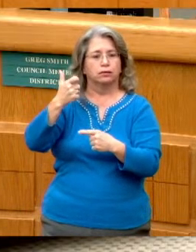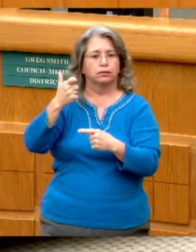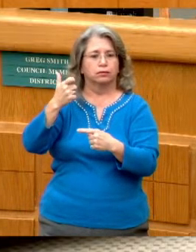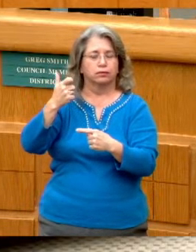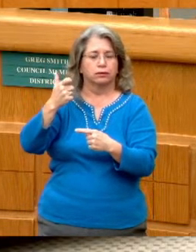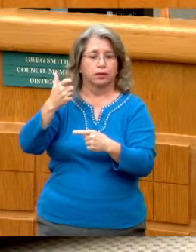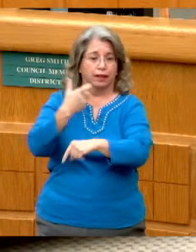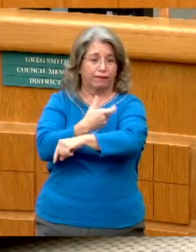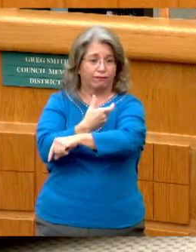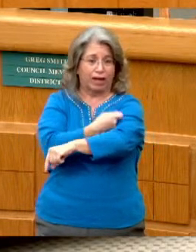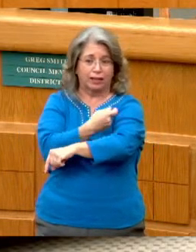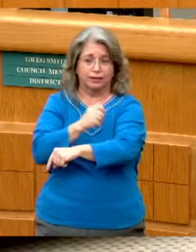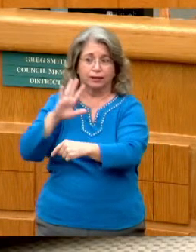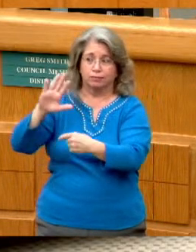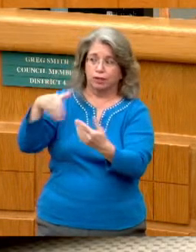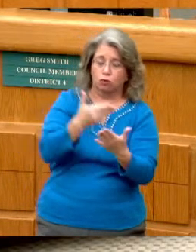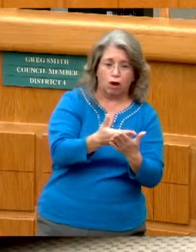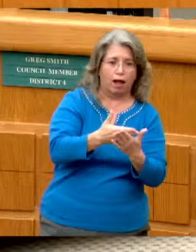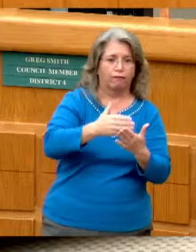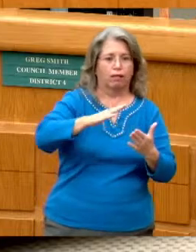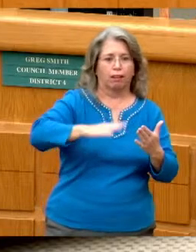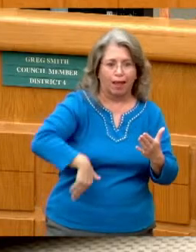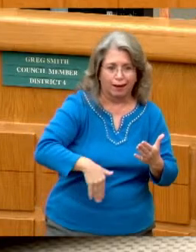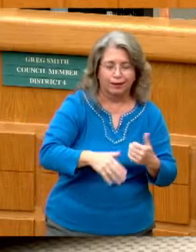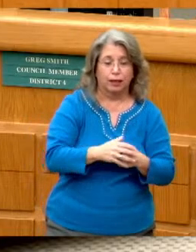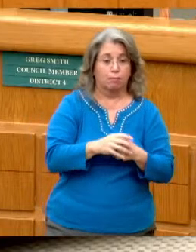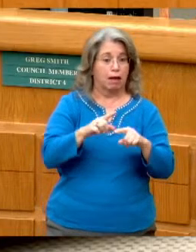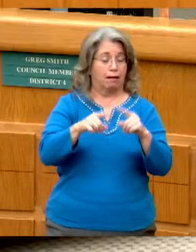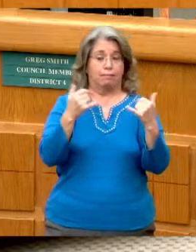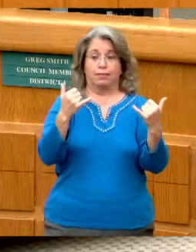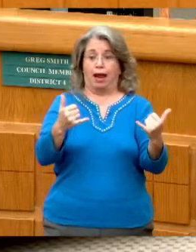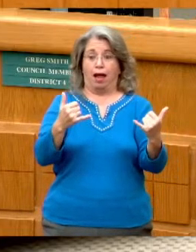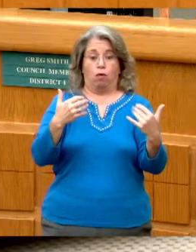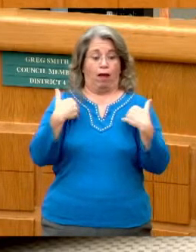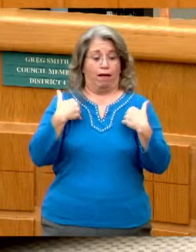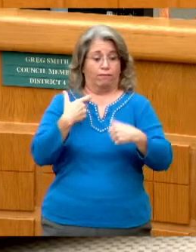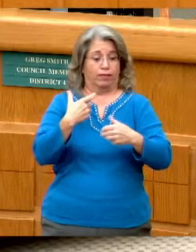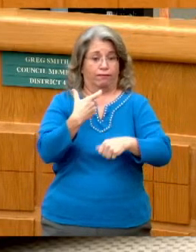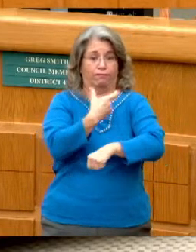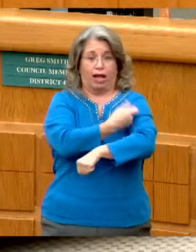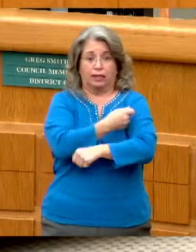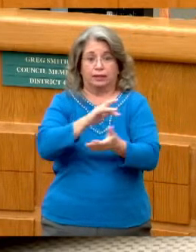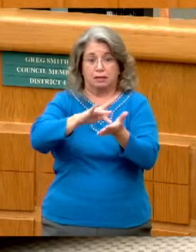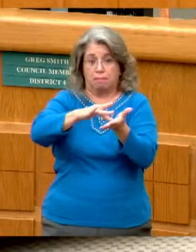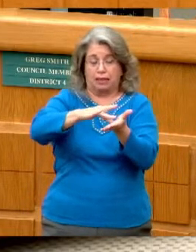here already today. So tomorrow we'll get people vaccinated beginning at